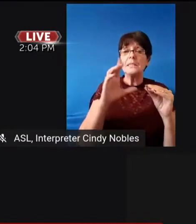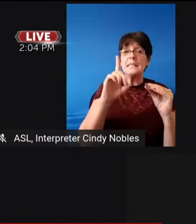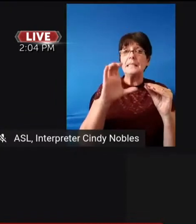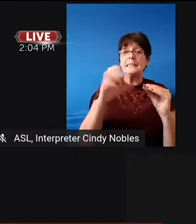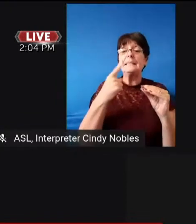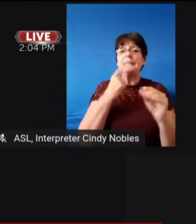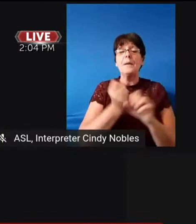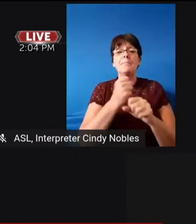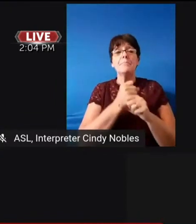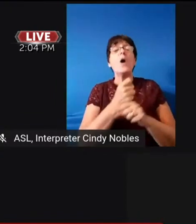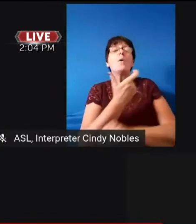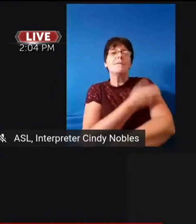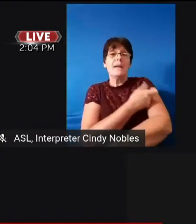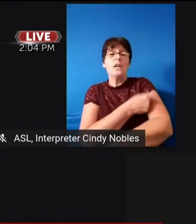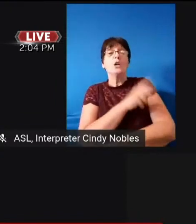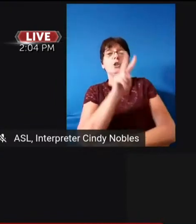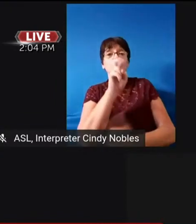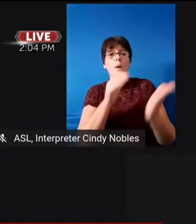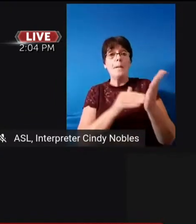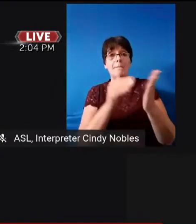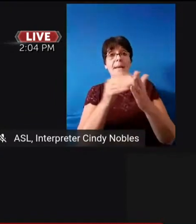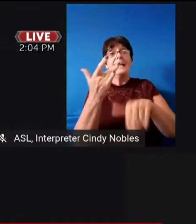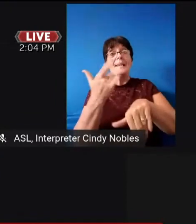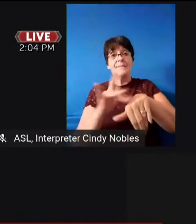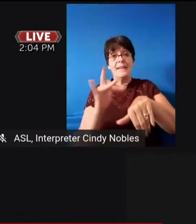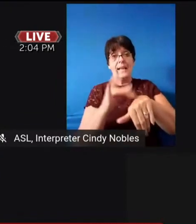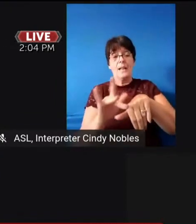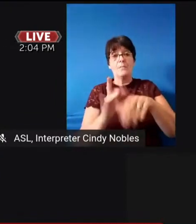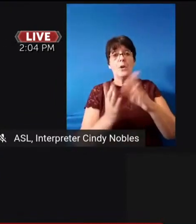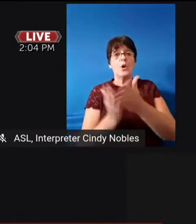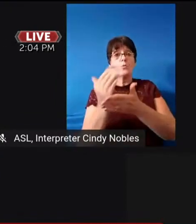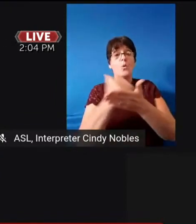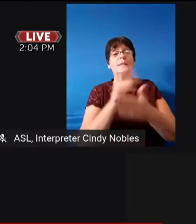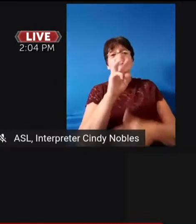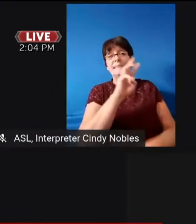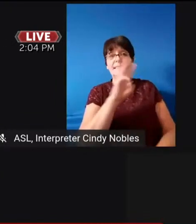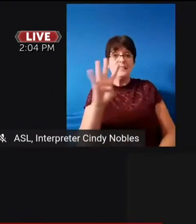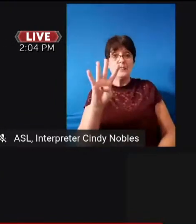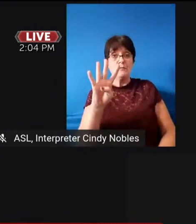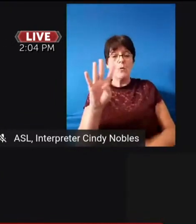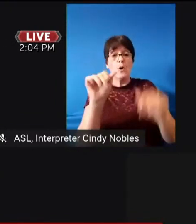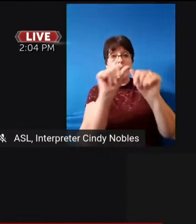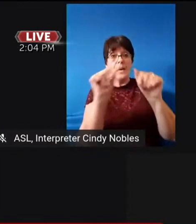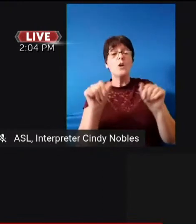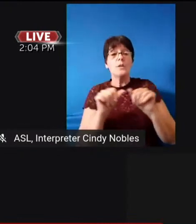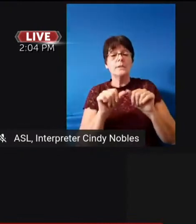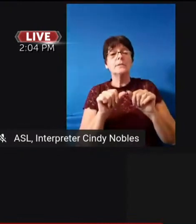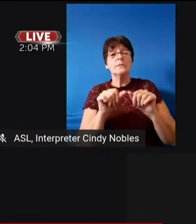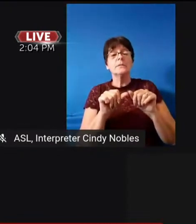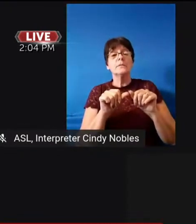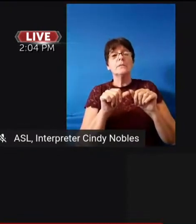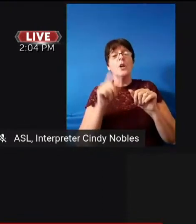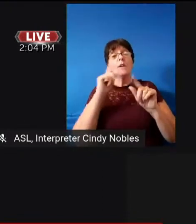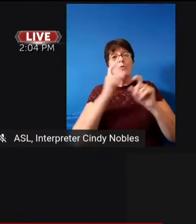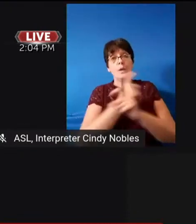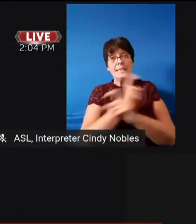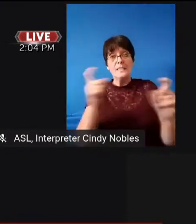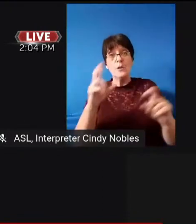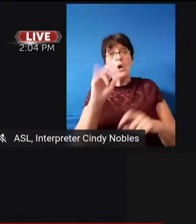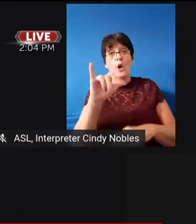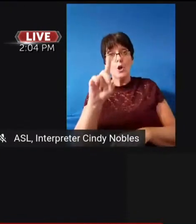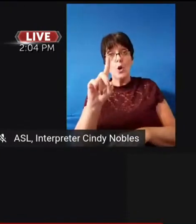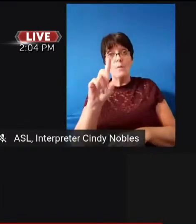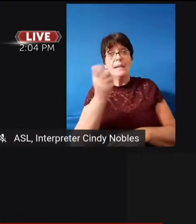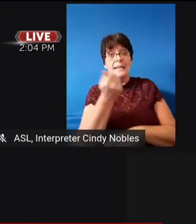make $200 million available across 64 jurisdictions for the distribution of a COVID-19